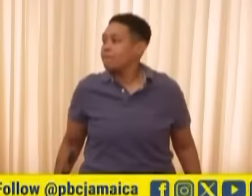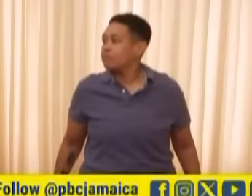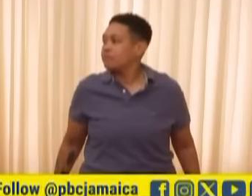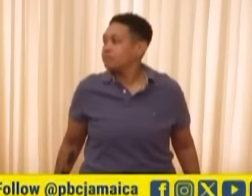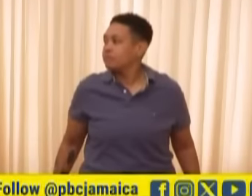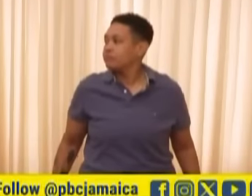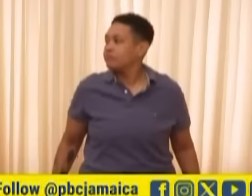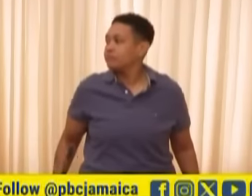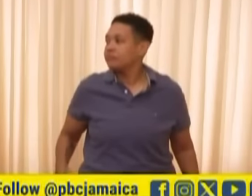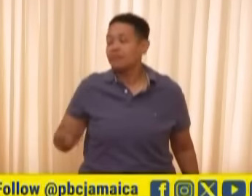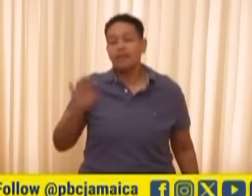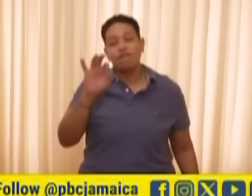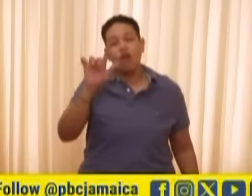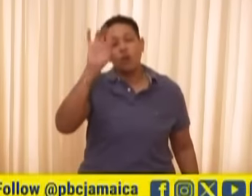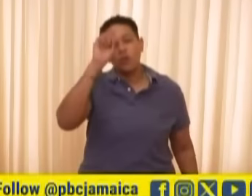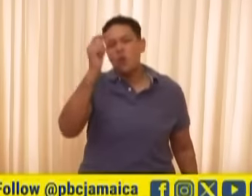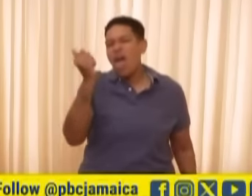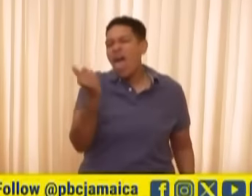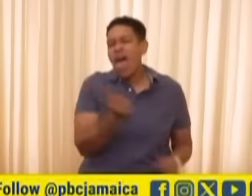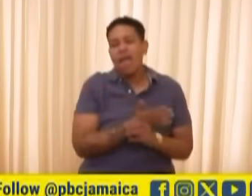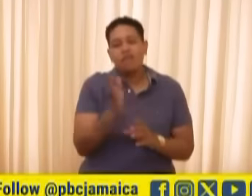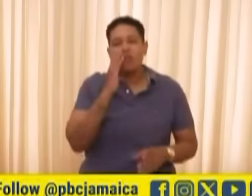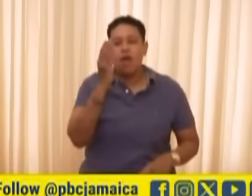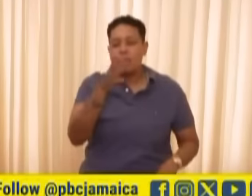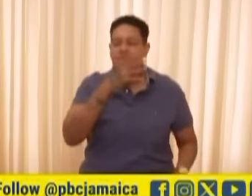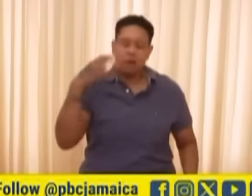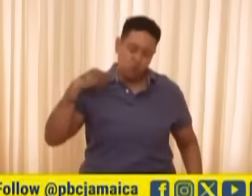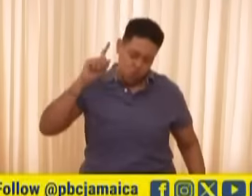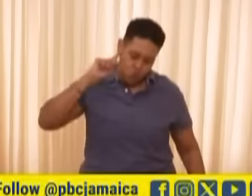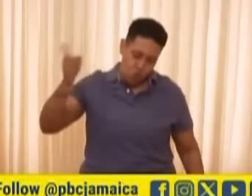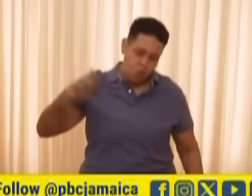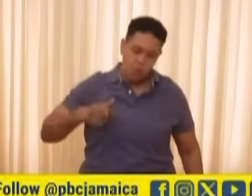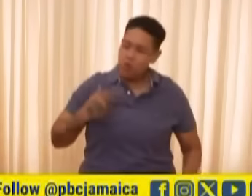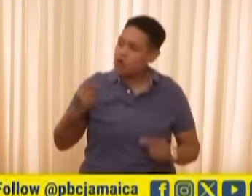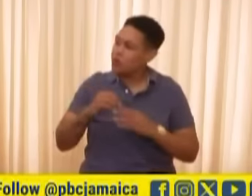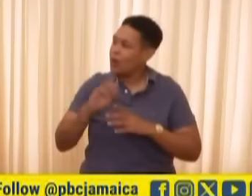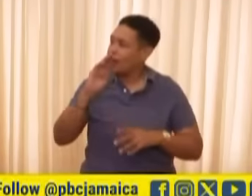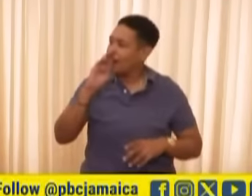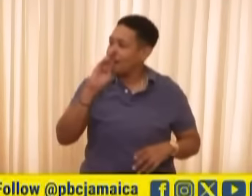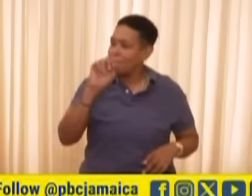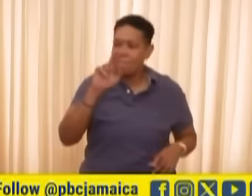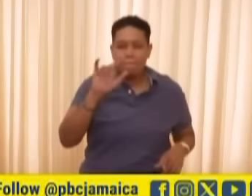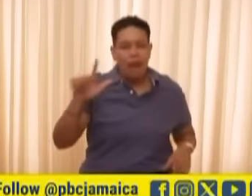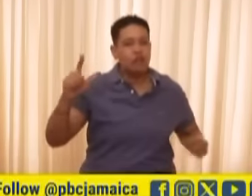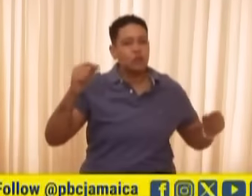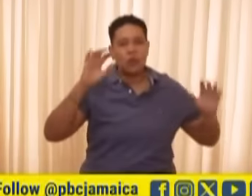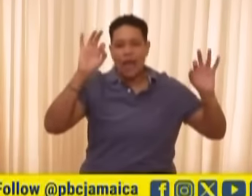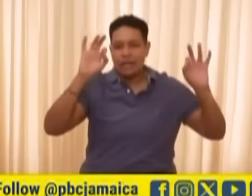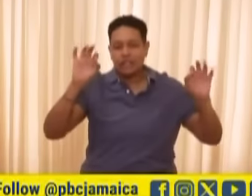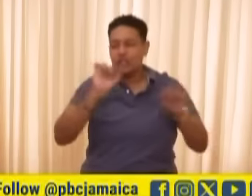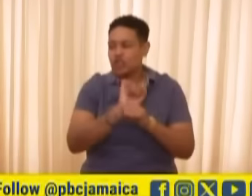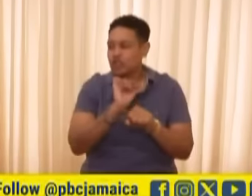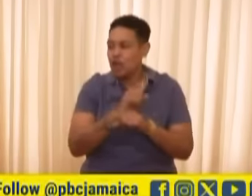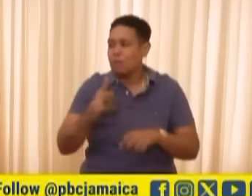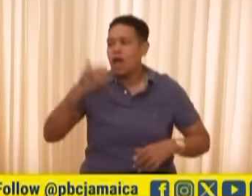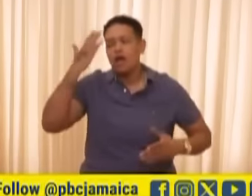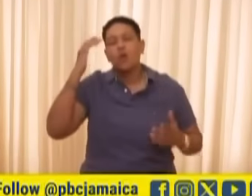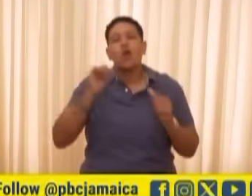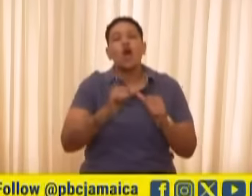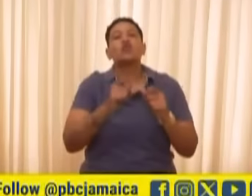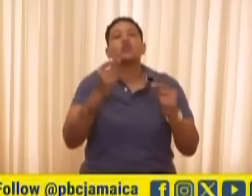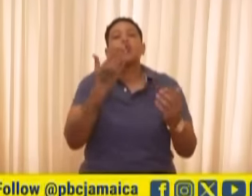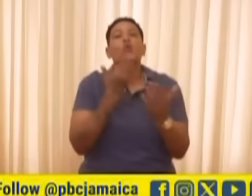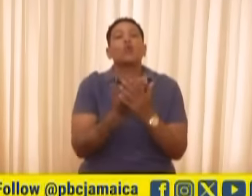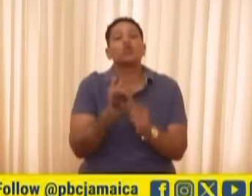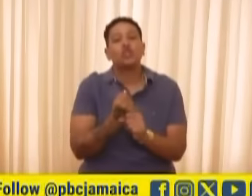He's going to do everything he can to help our farmers, and I know that. We did that in Beryl. You did an excellent job there, and I know that you'll continue